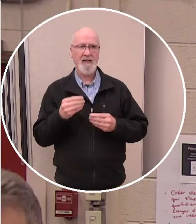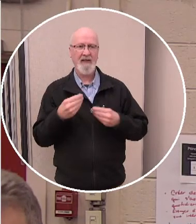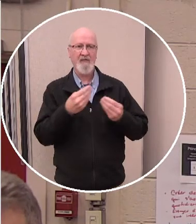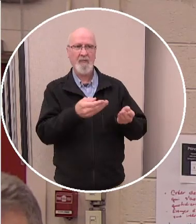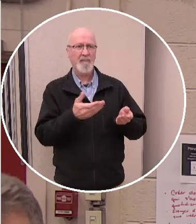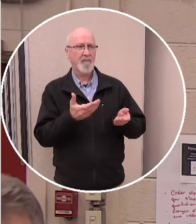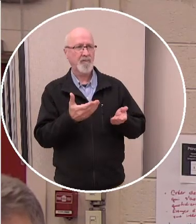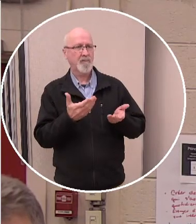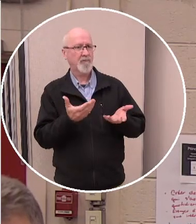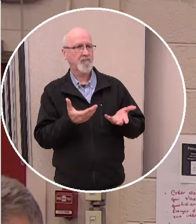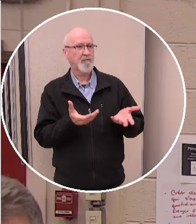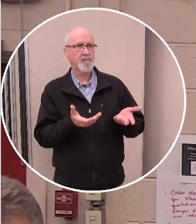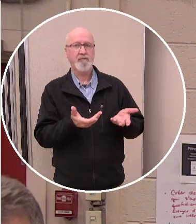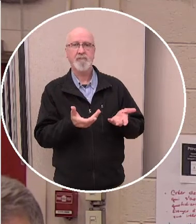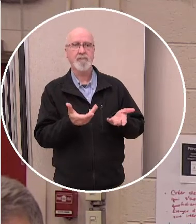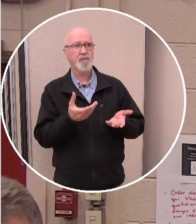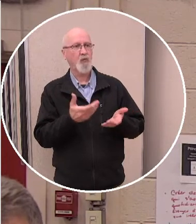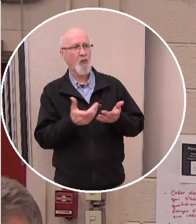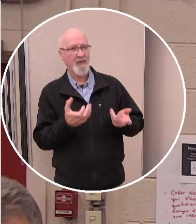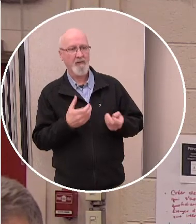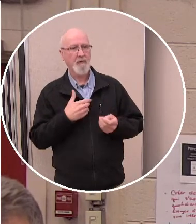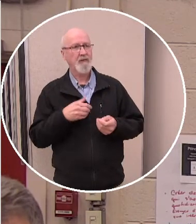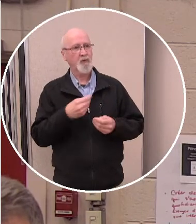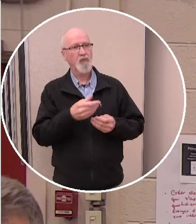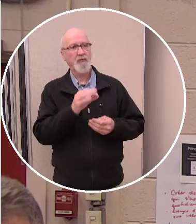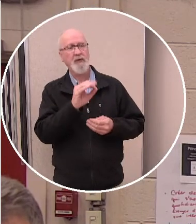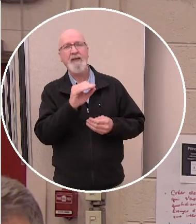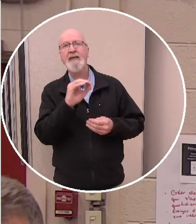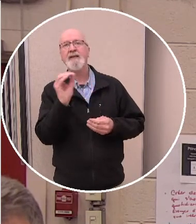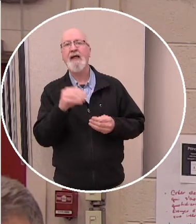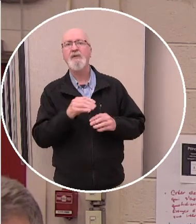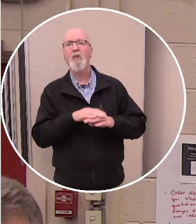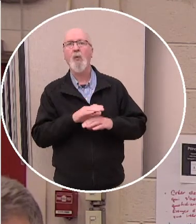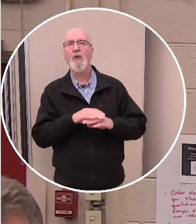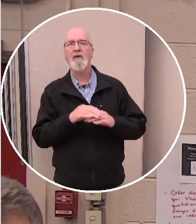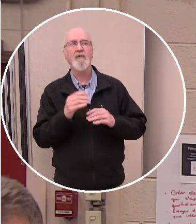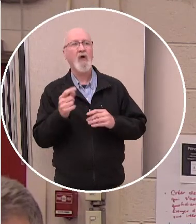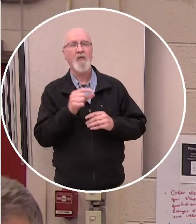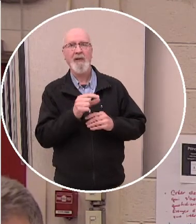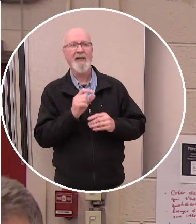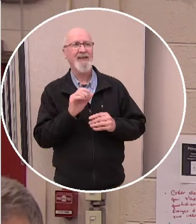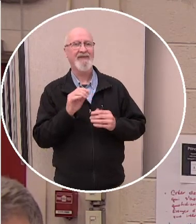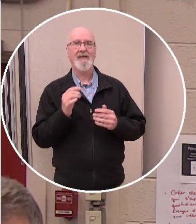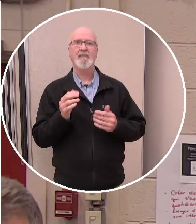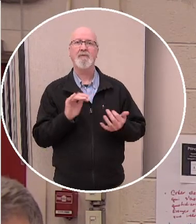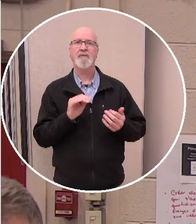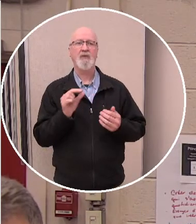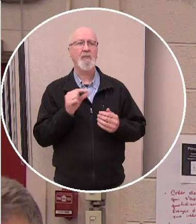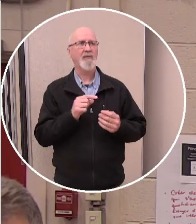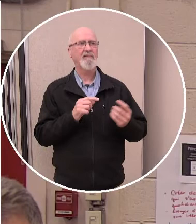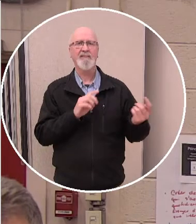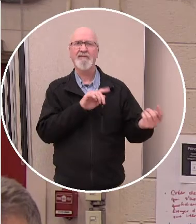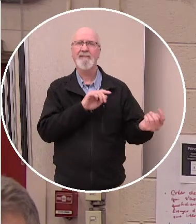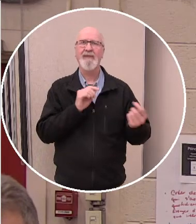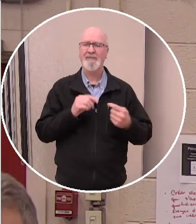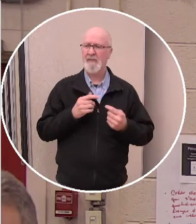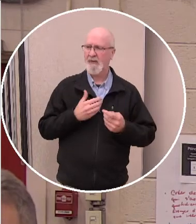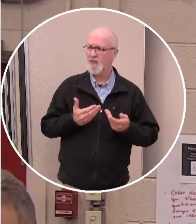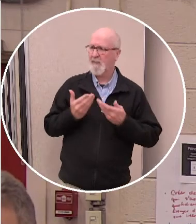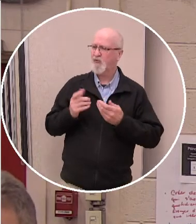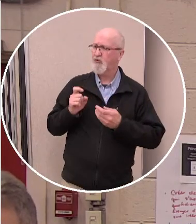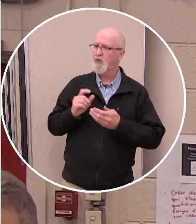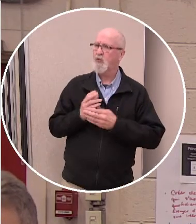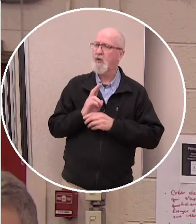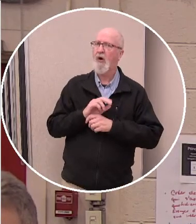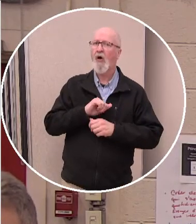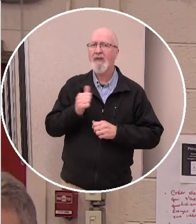days and we're going to do this anyway. So if government come back and recommend another system other than what